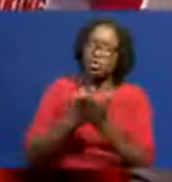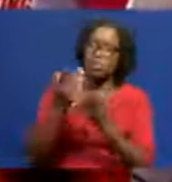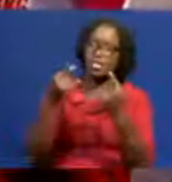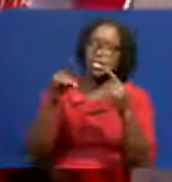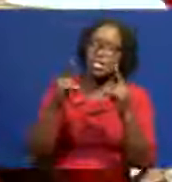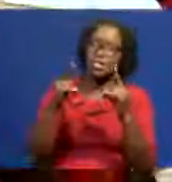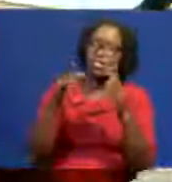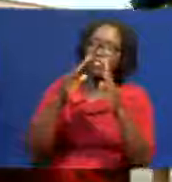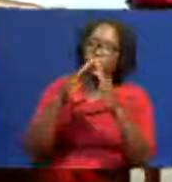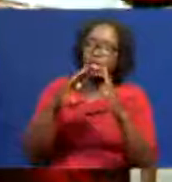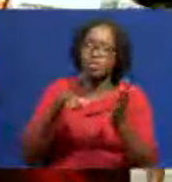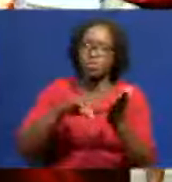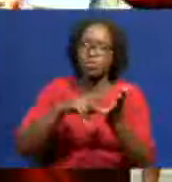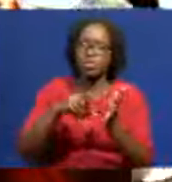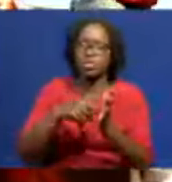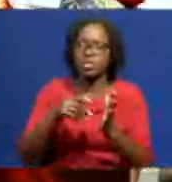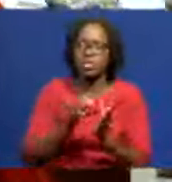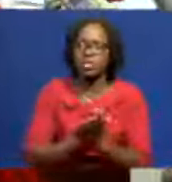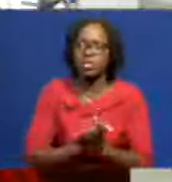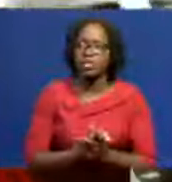housing project.